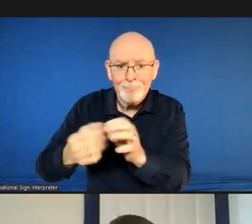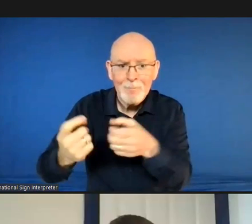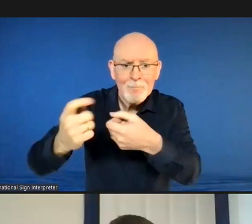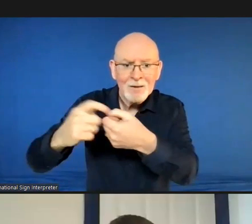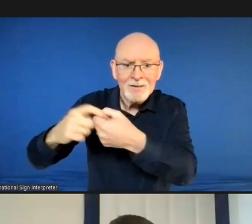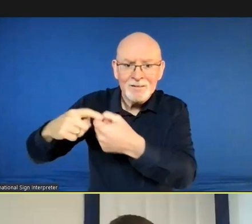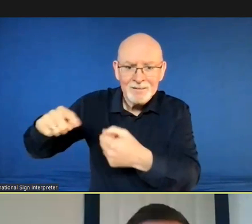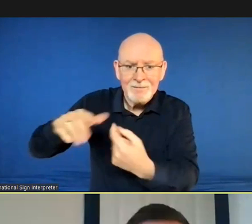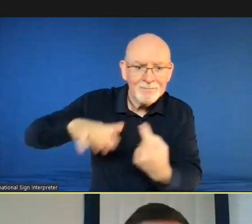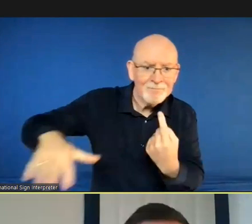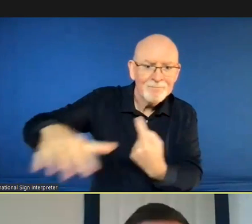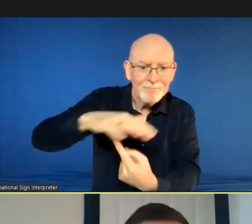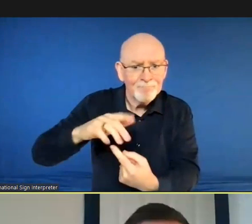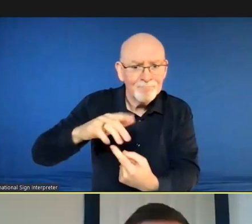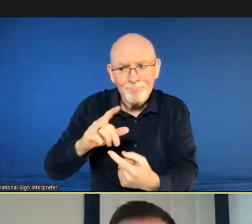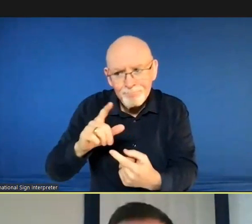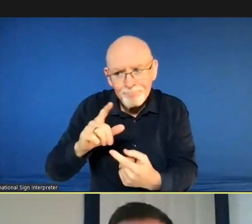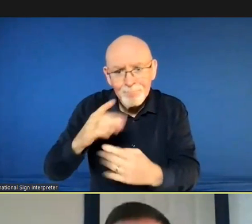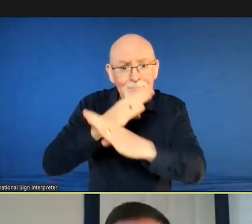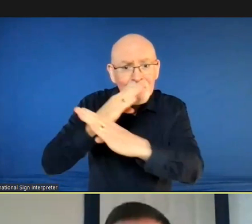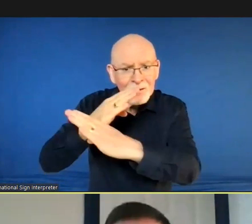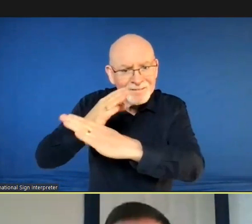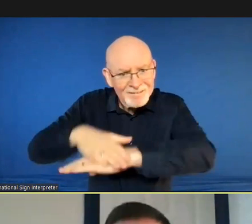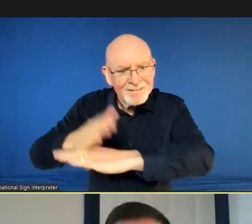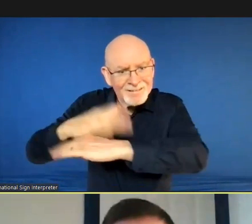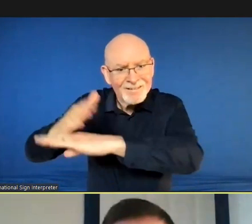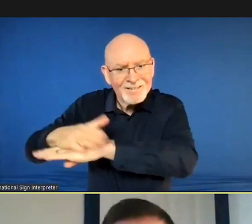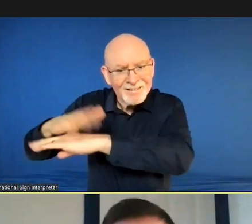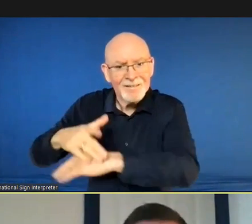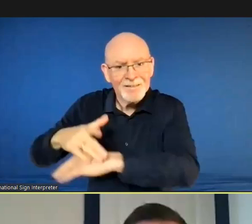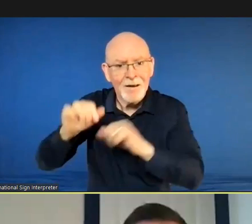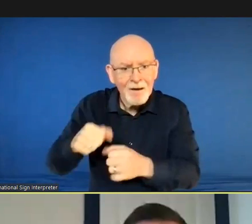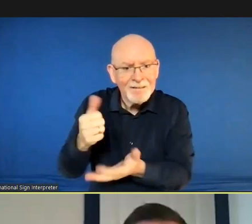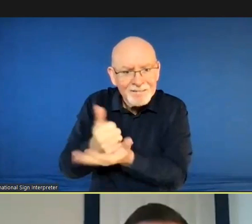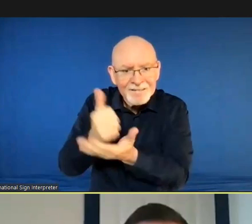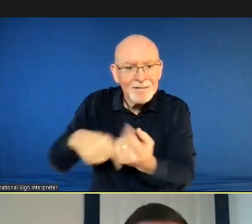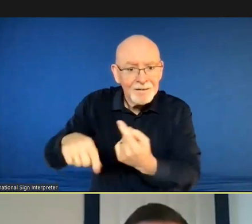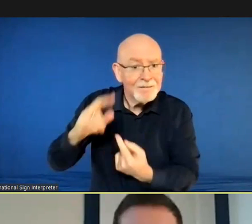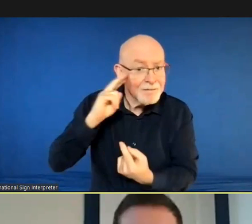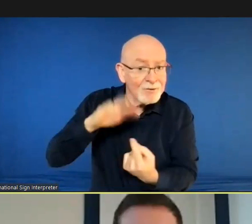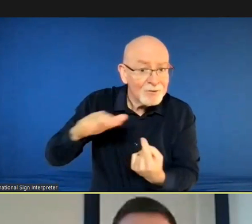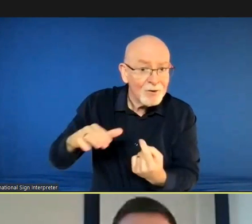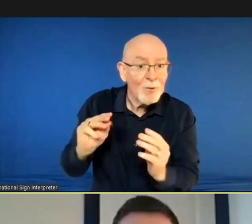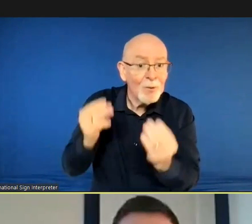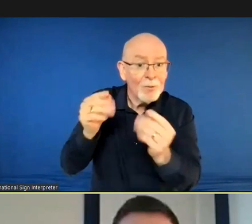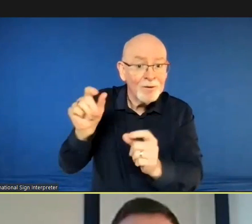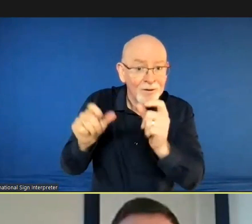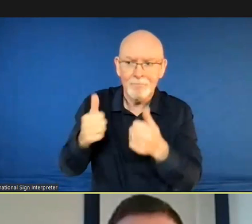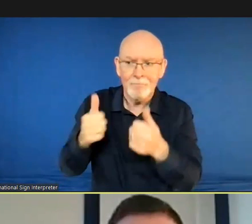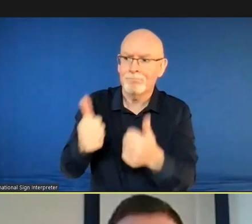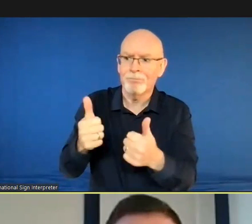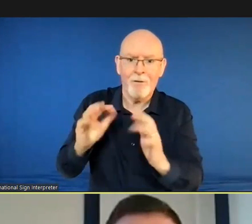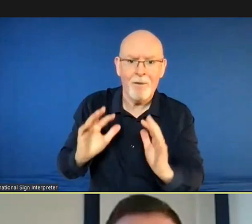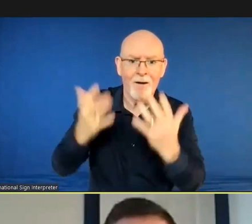Thank you so much, Helen, and for stepping in at the last moment as well. Can I now introduce Nita